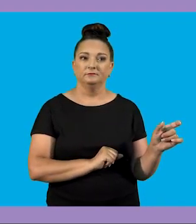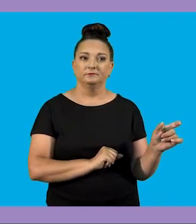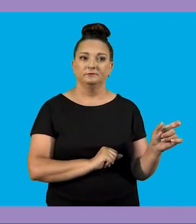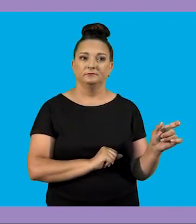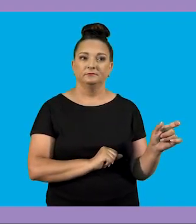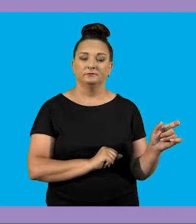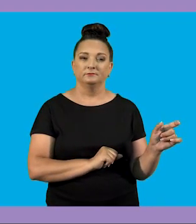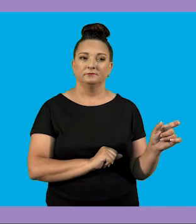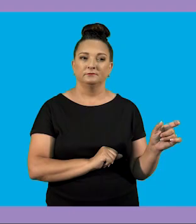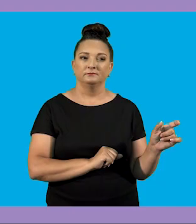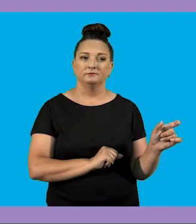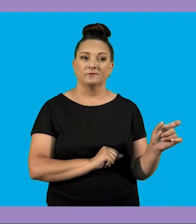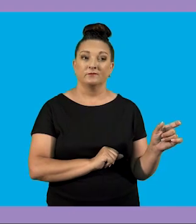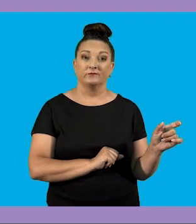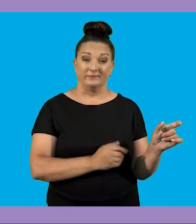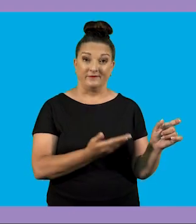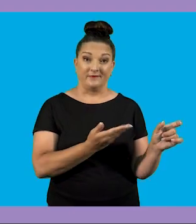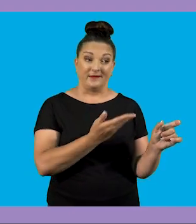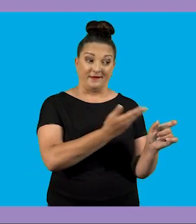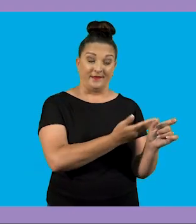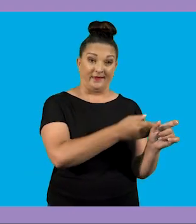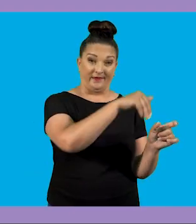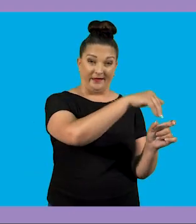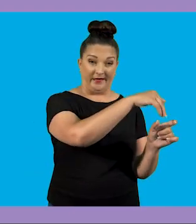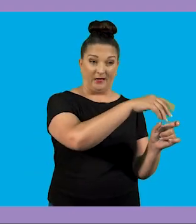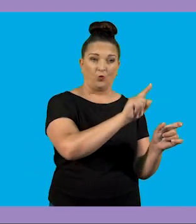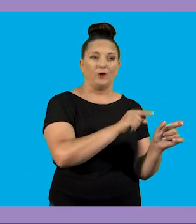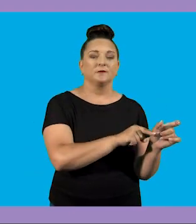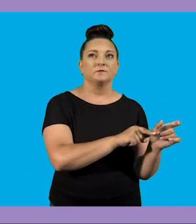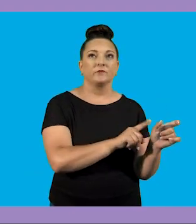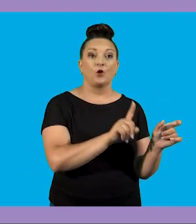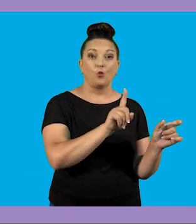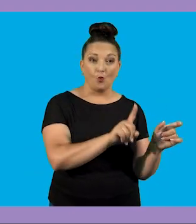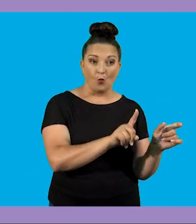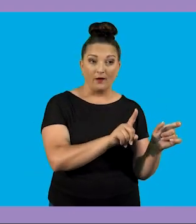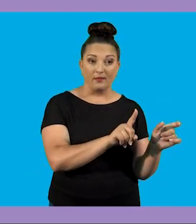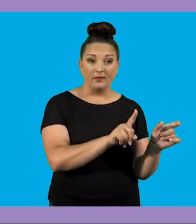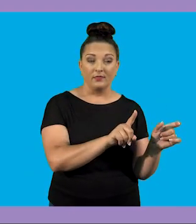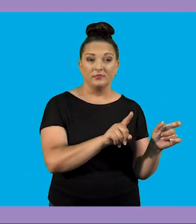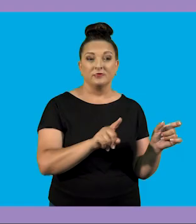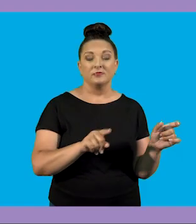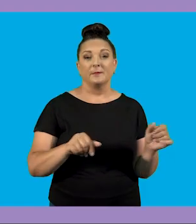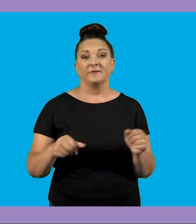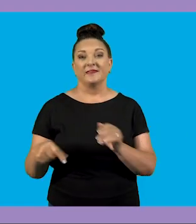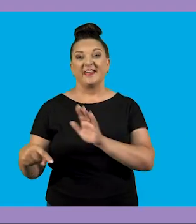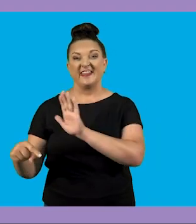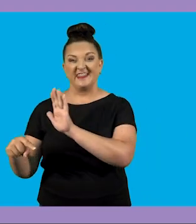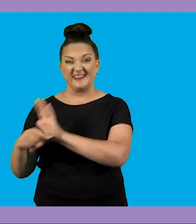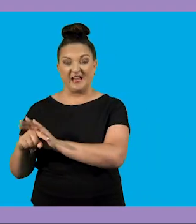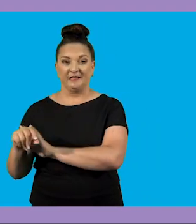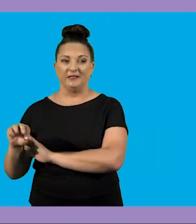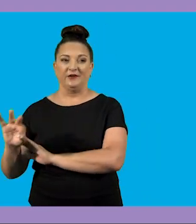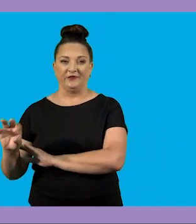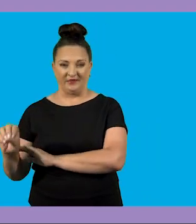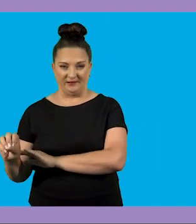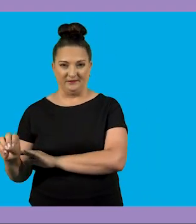so those factors there can be a 1 with a negative 30. So for us not to